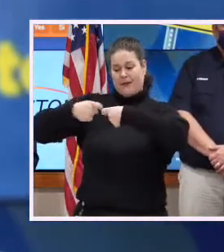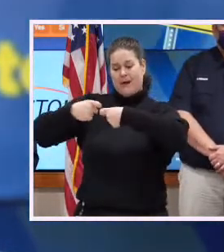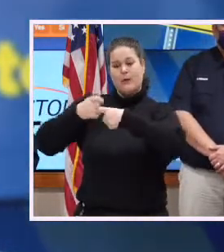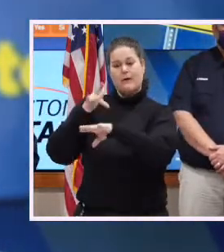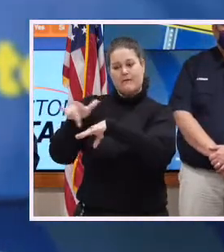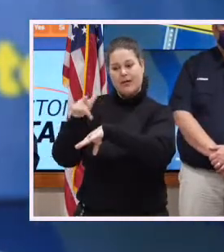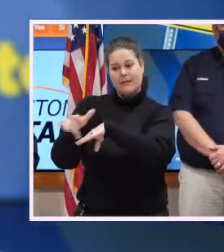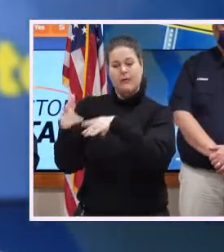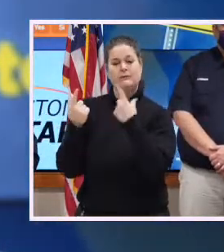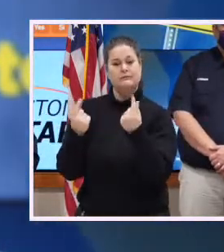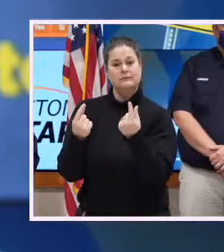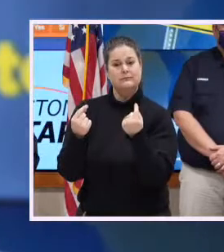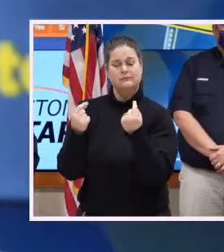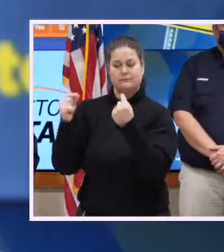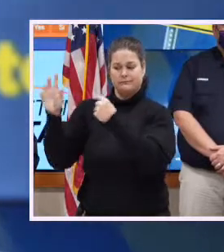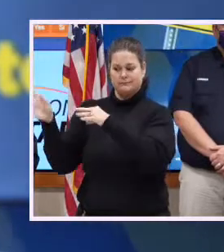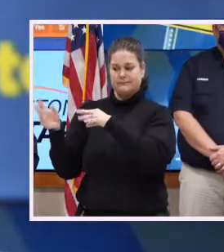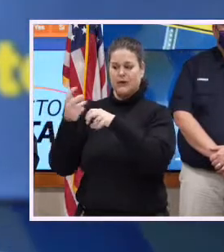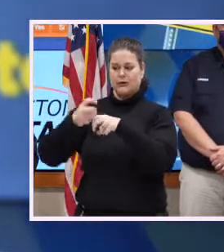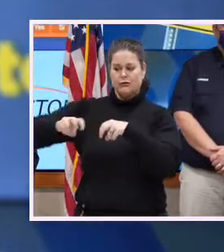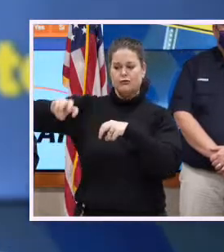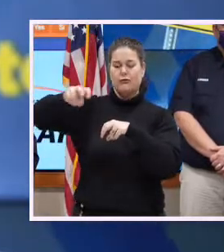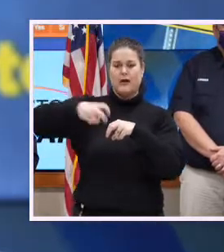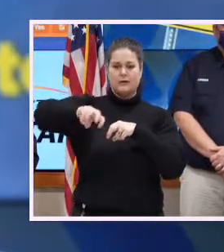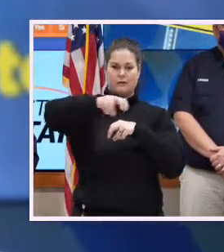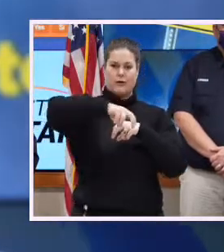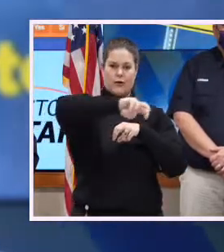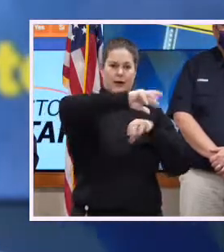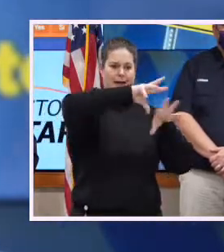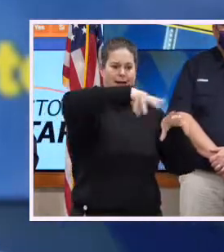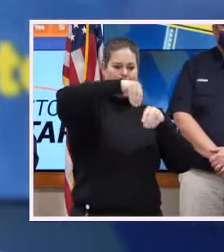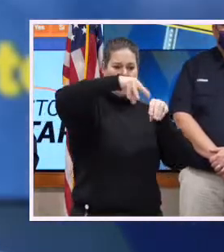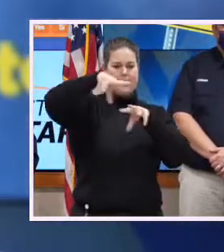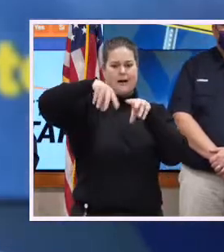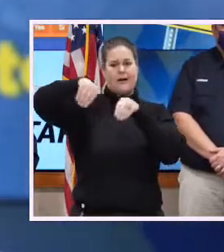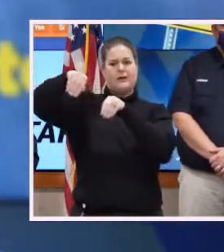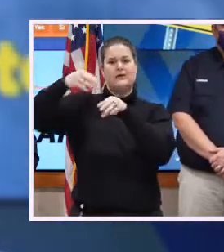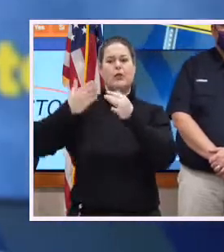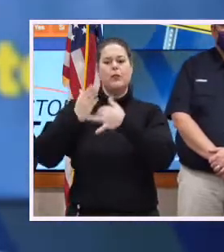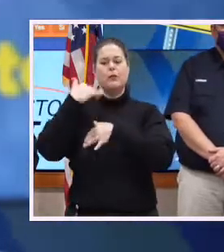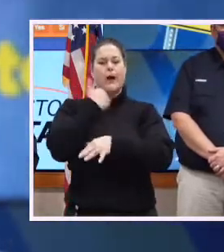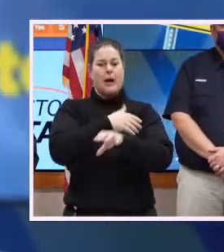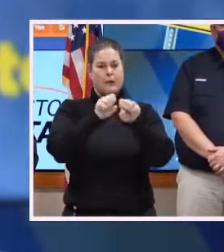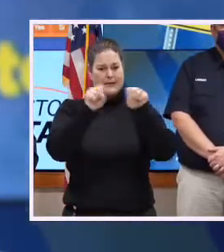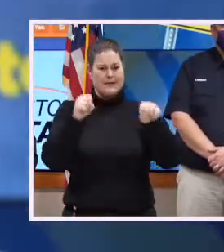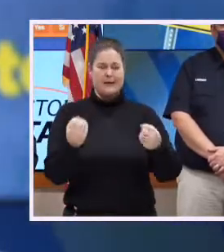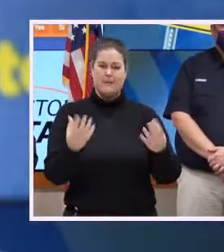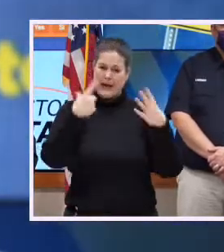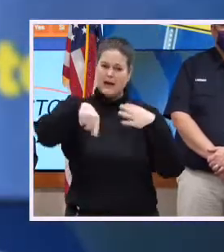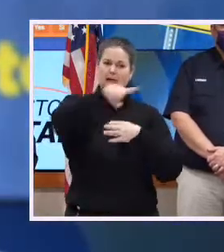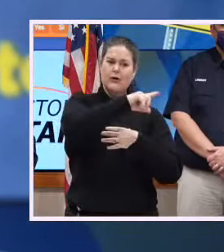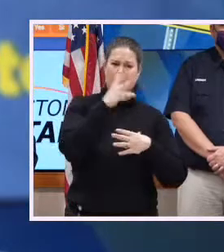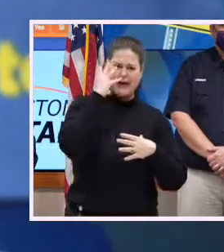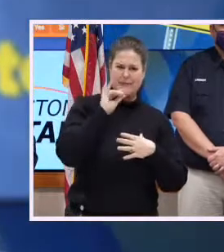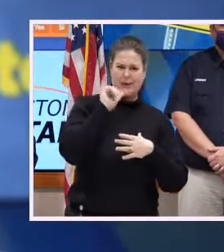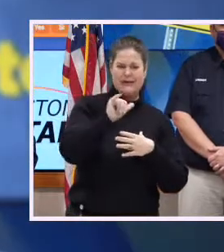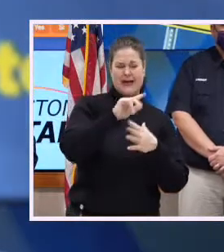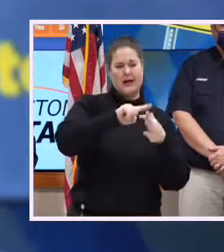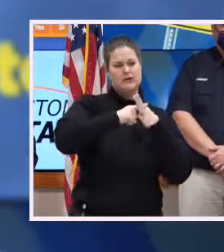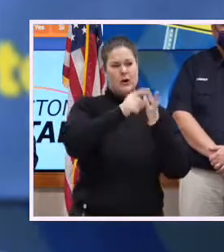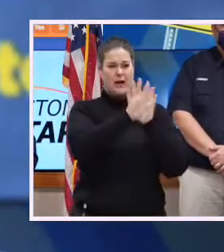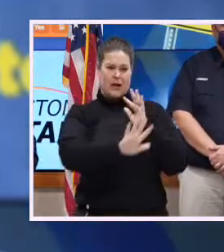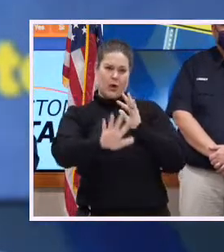so, we have been transferring outages around our system. Many of you have experienced that starting around